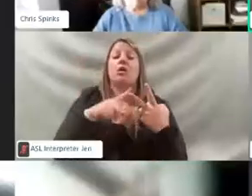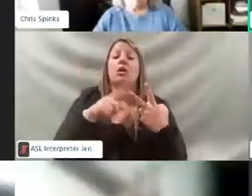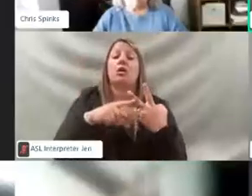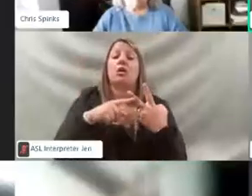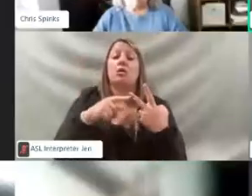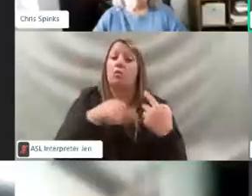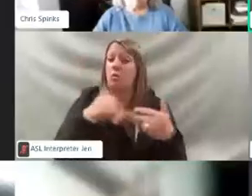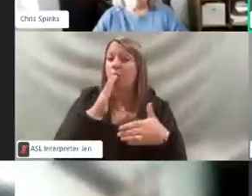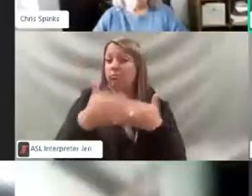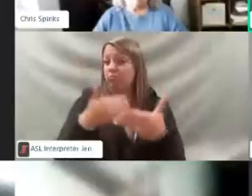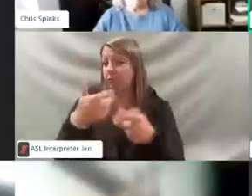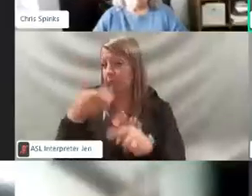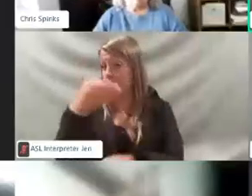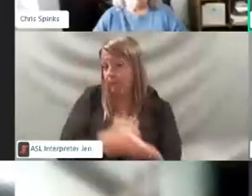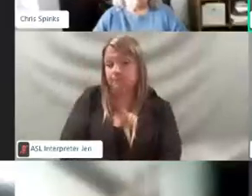we'll go from there.